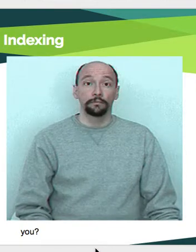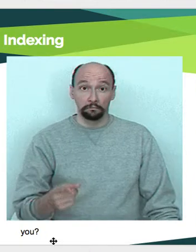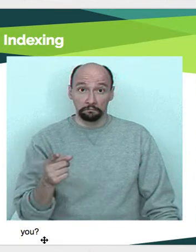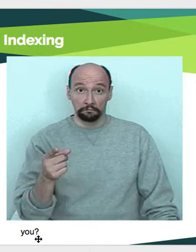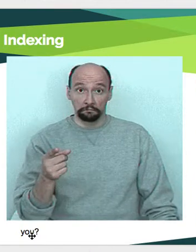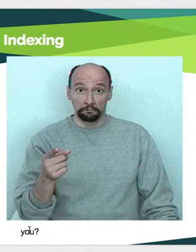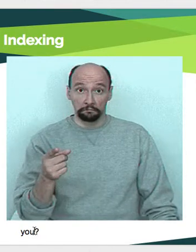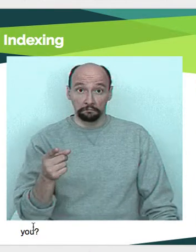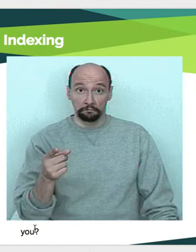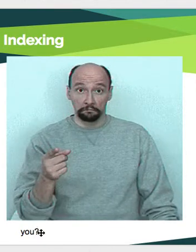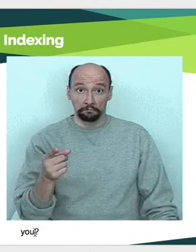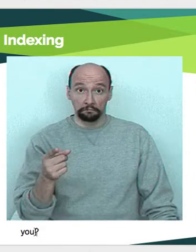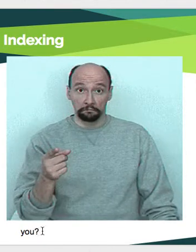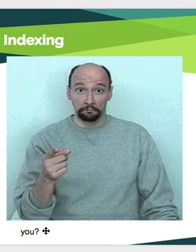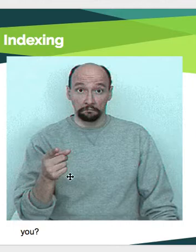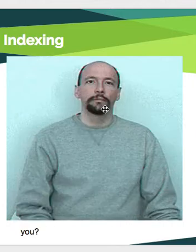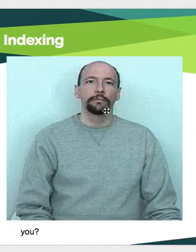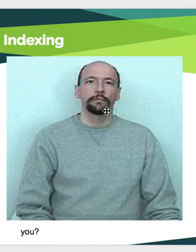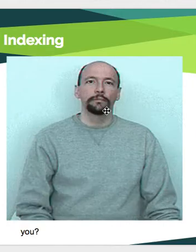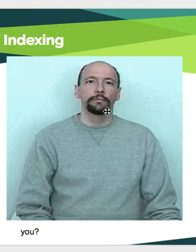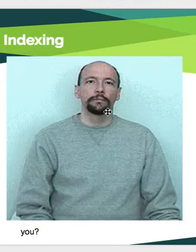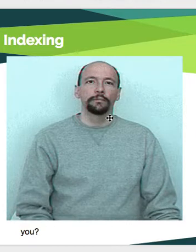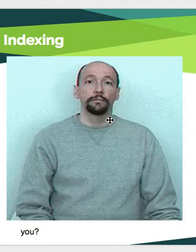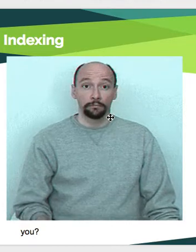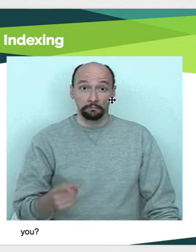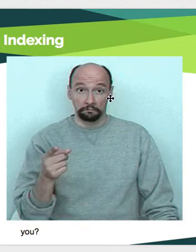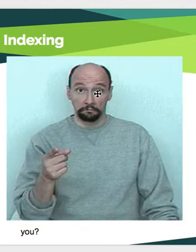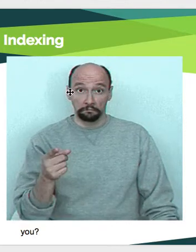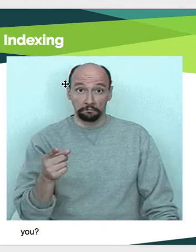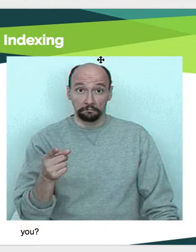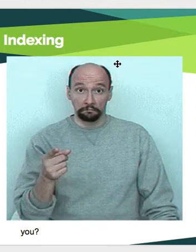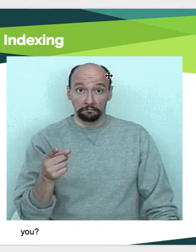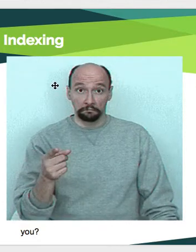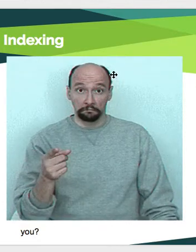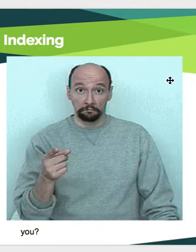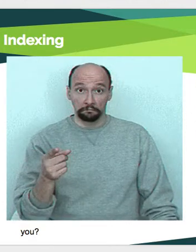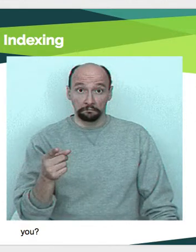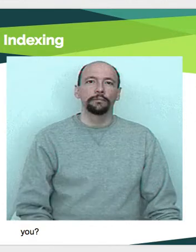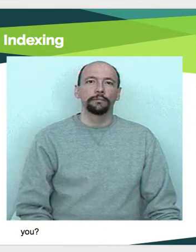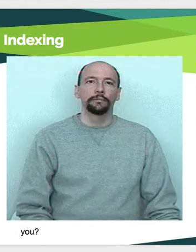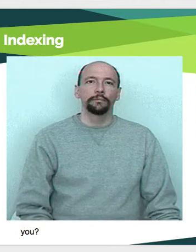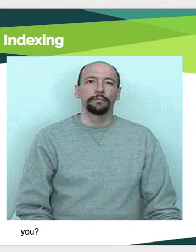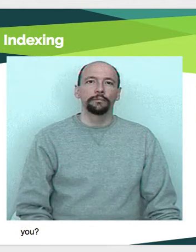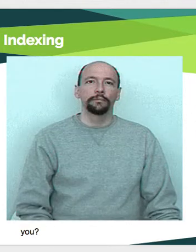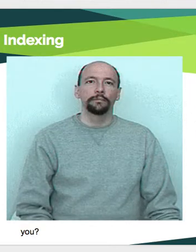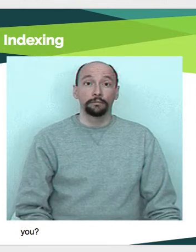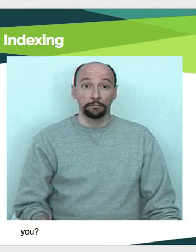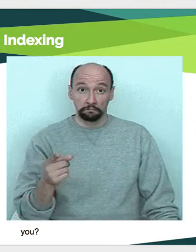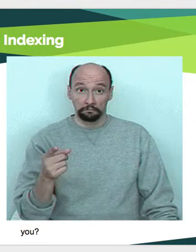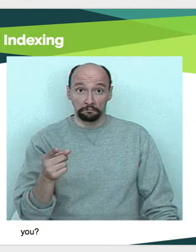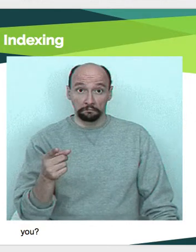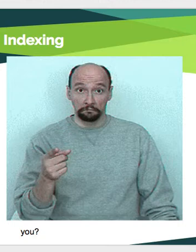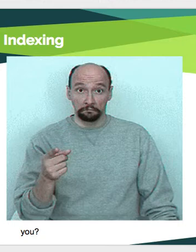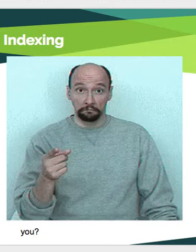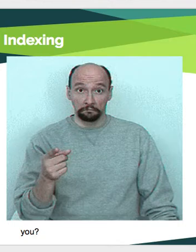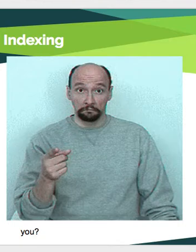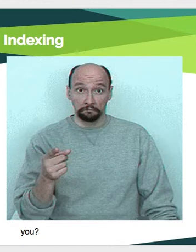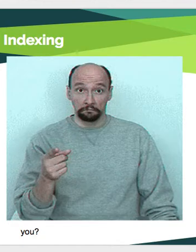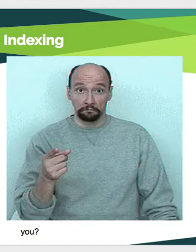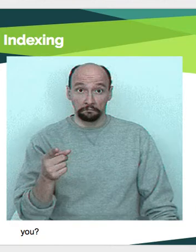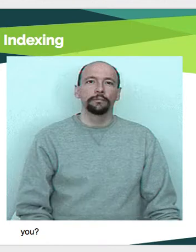and this you know this is what i talked about with a question like he's asking question you know that because he has raised eyebrows um